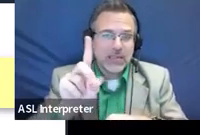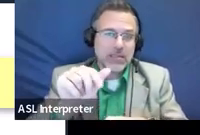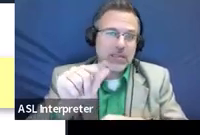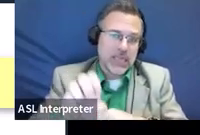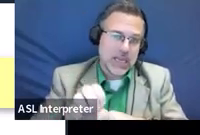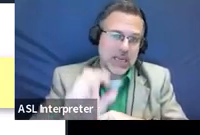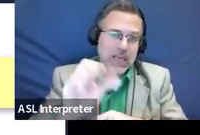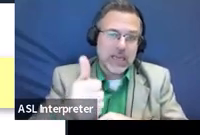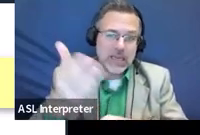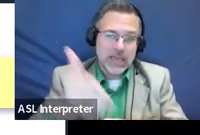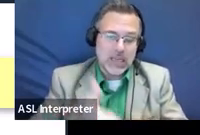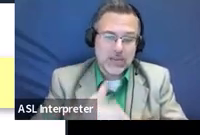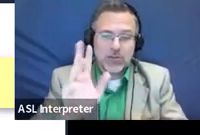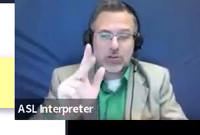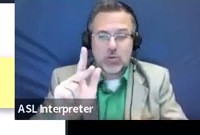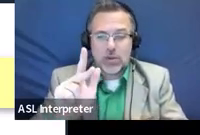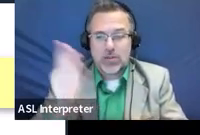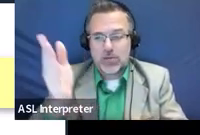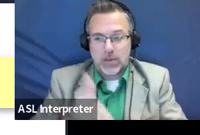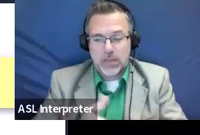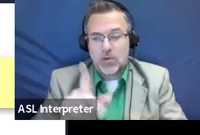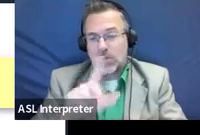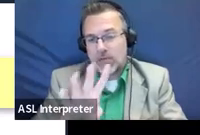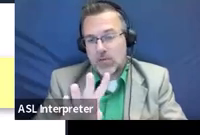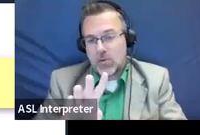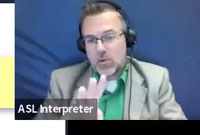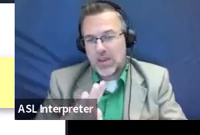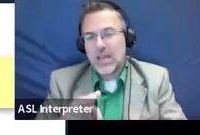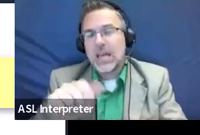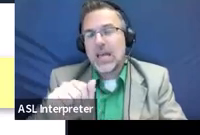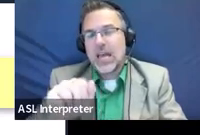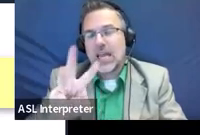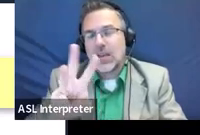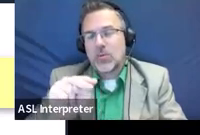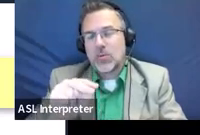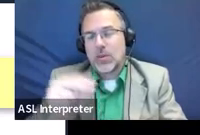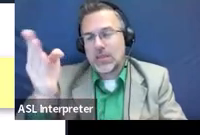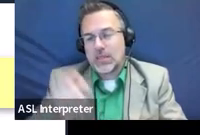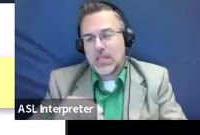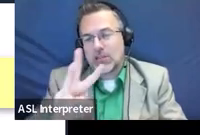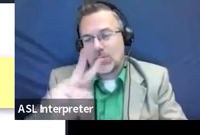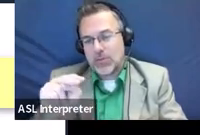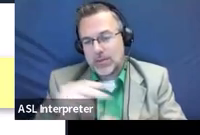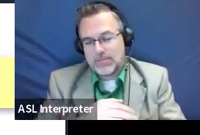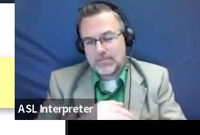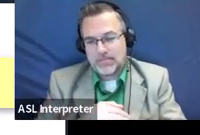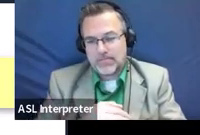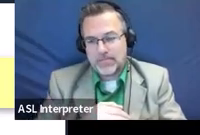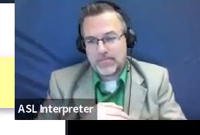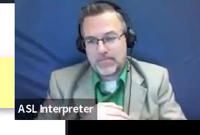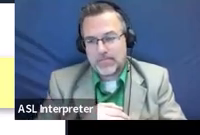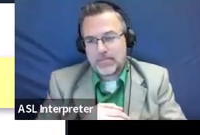10-23-24, and then it says AWN/WN. excuse me.